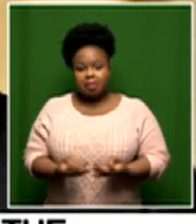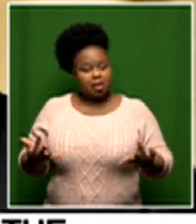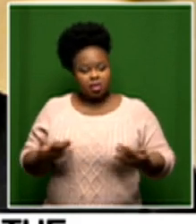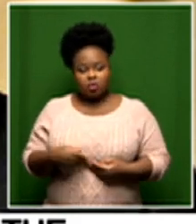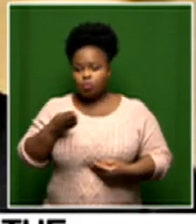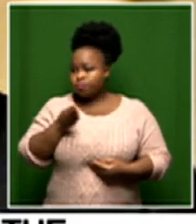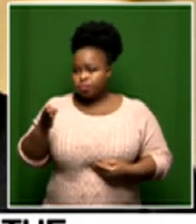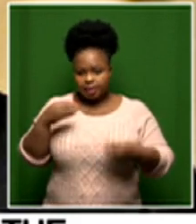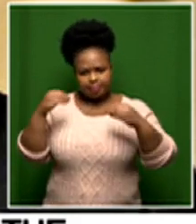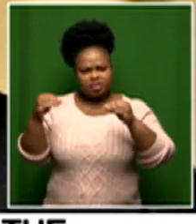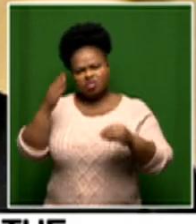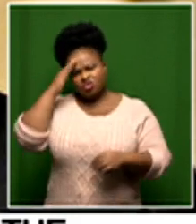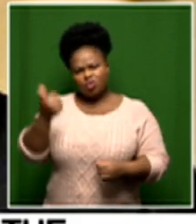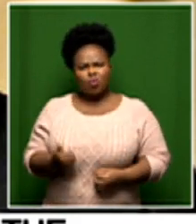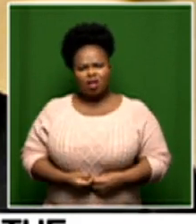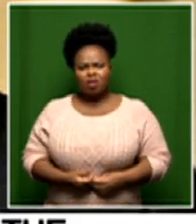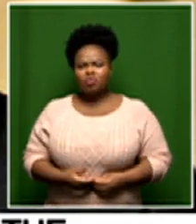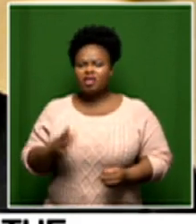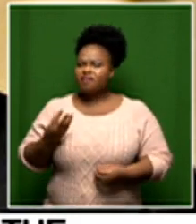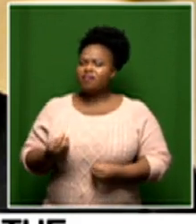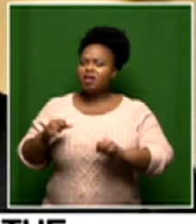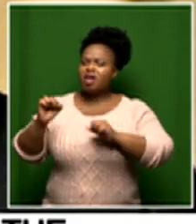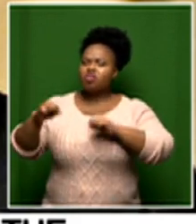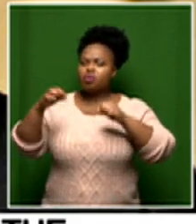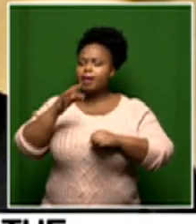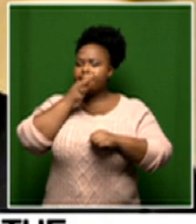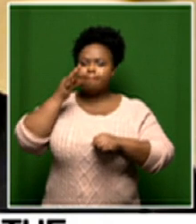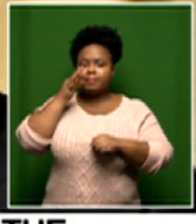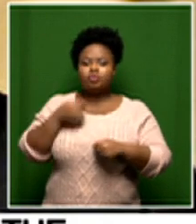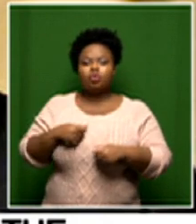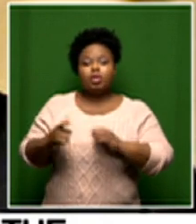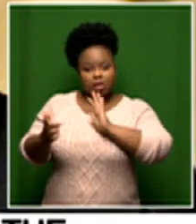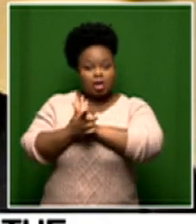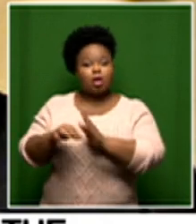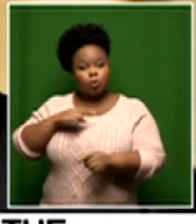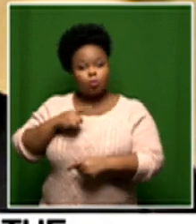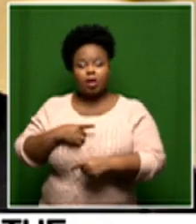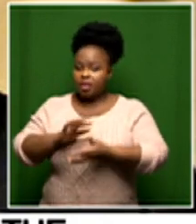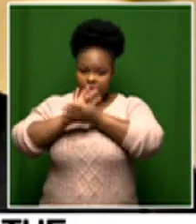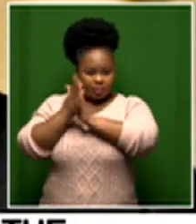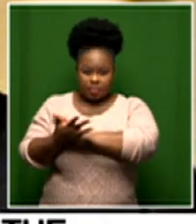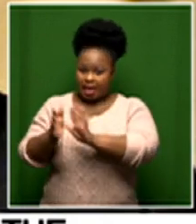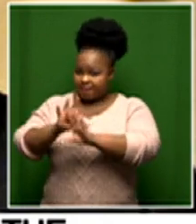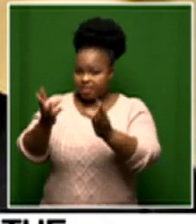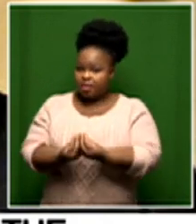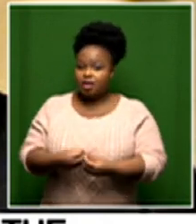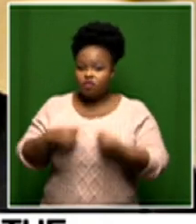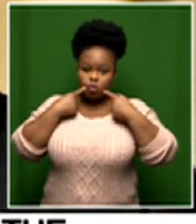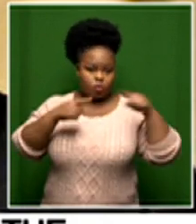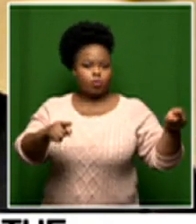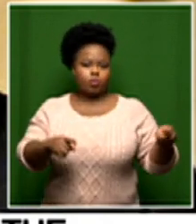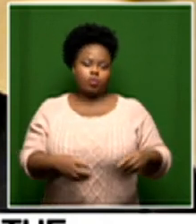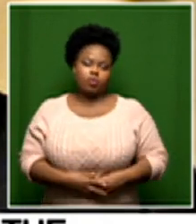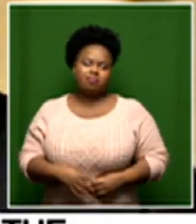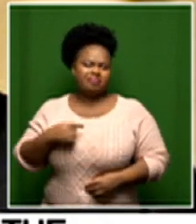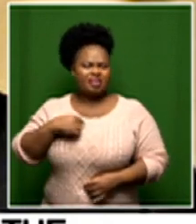know. You have a non-disclosure agreement. It's a legally binding issue. You can actually scupper the entire deal. So I think if we're going